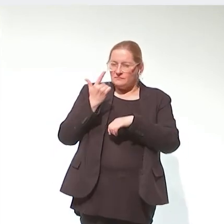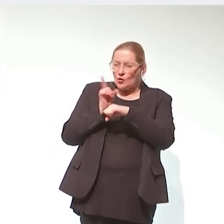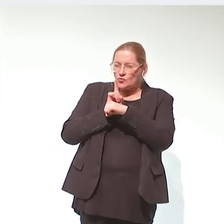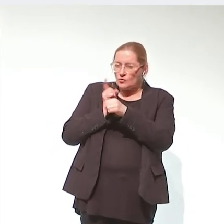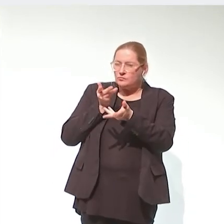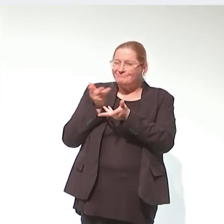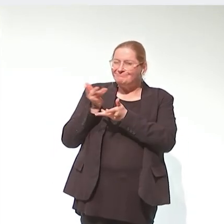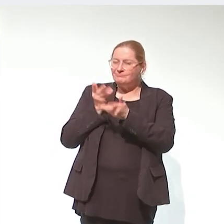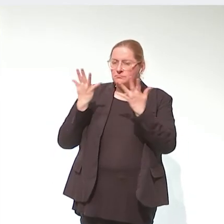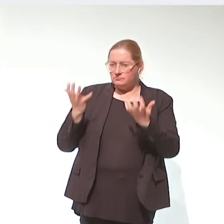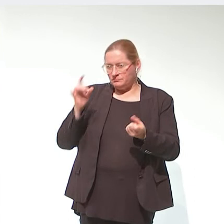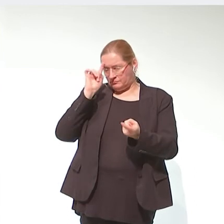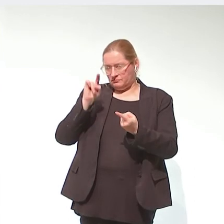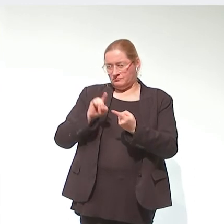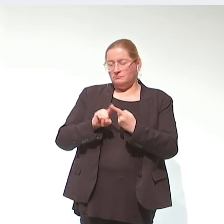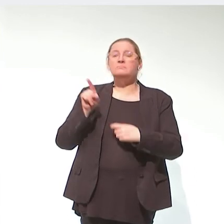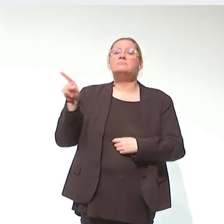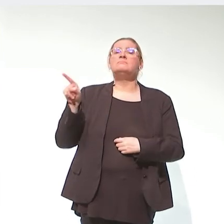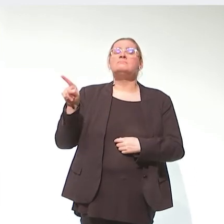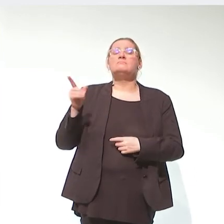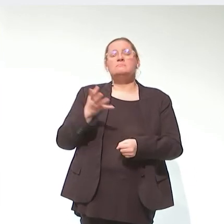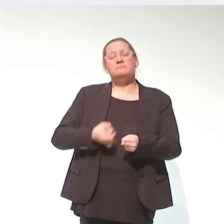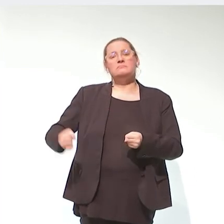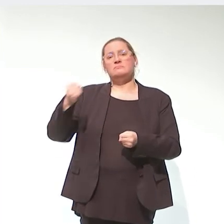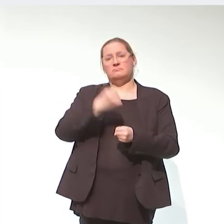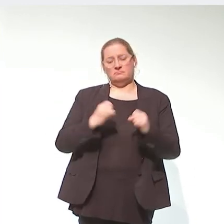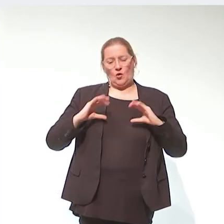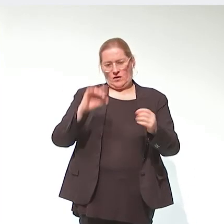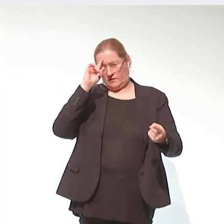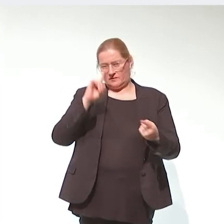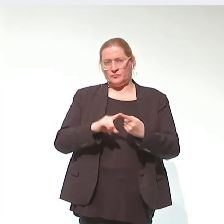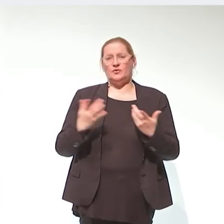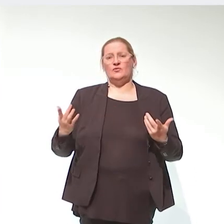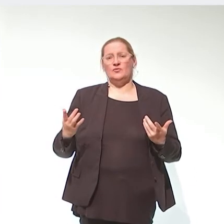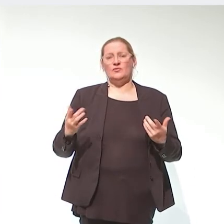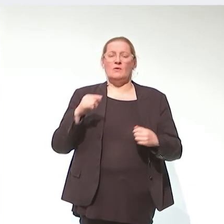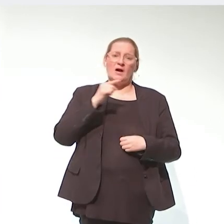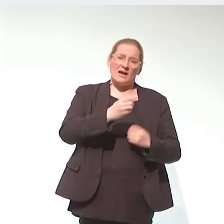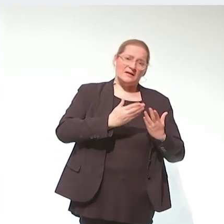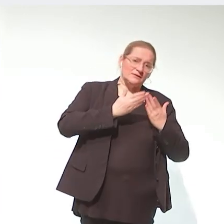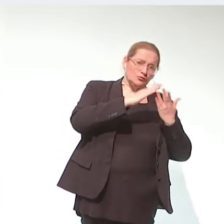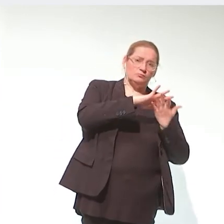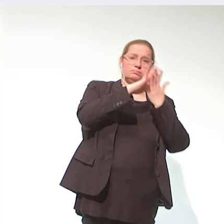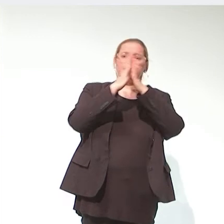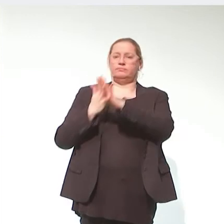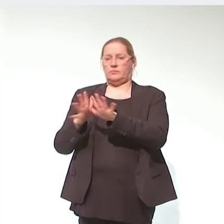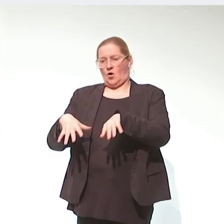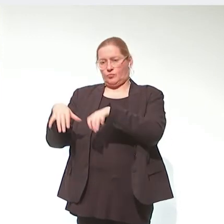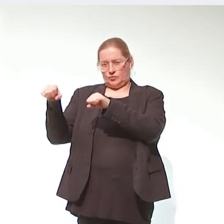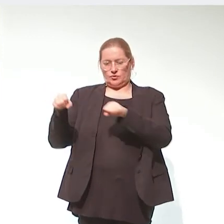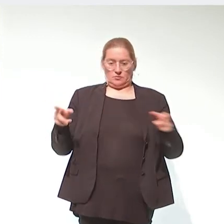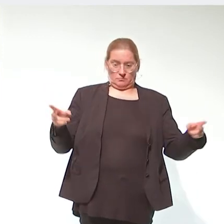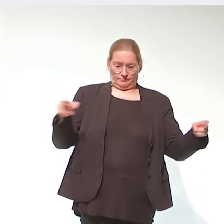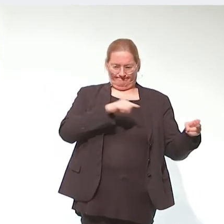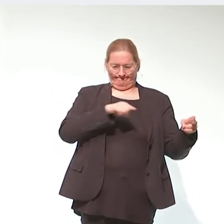Let's just stay with you a moment to talk about what you're setting up in terms of getting into the